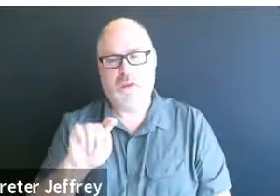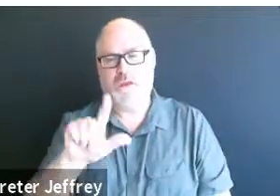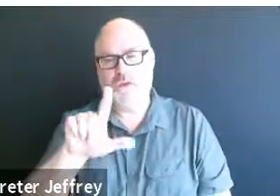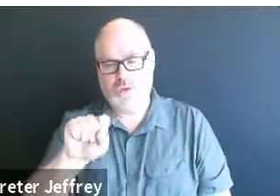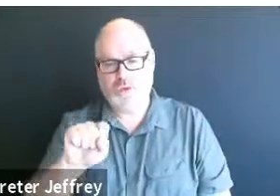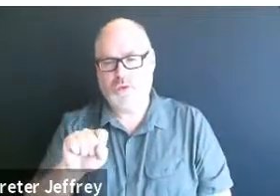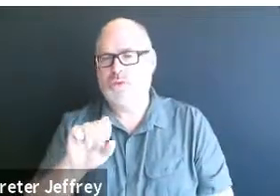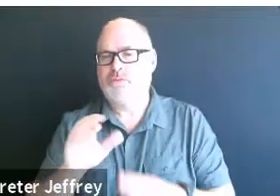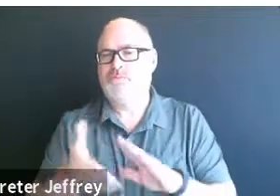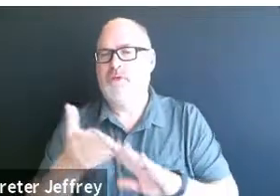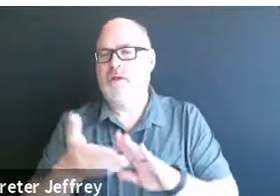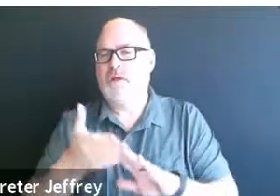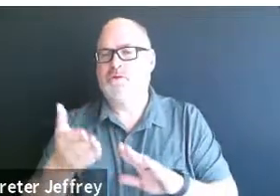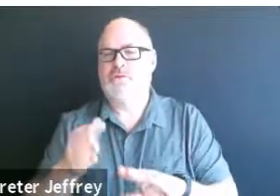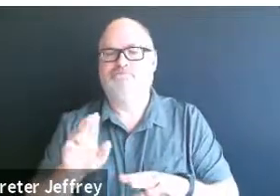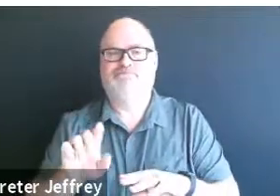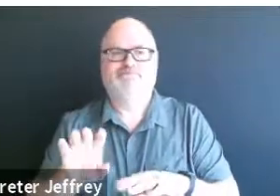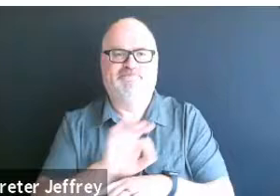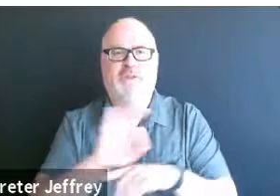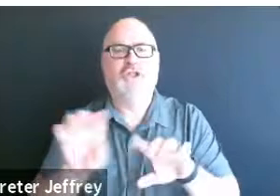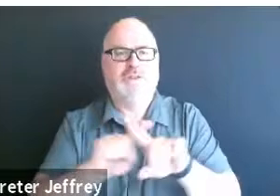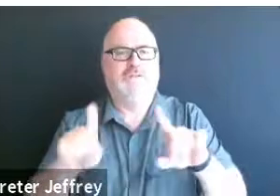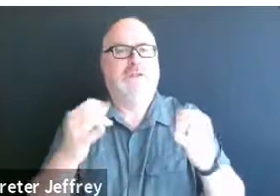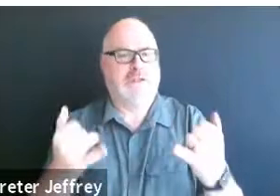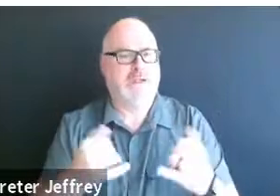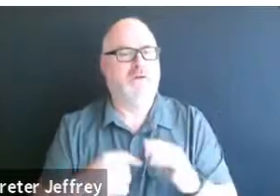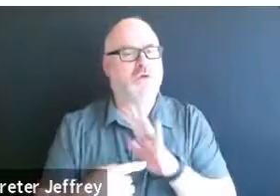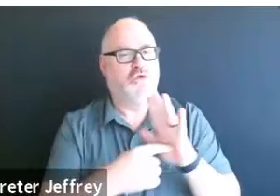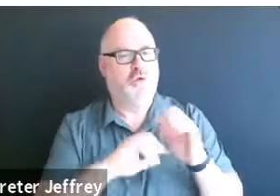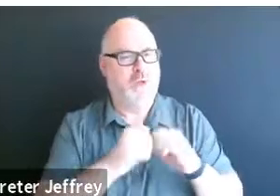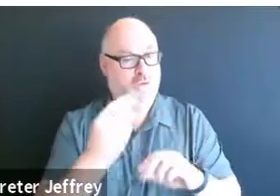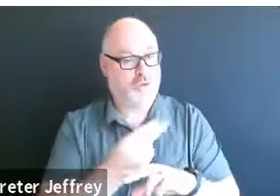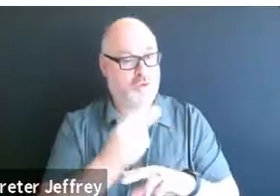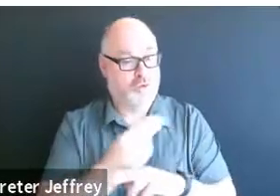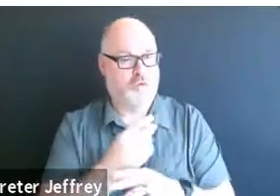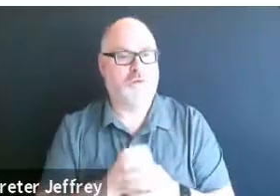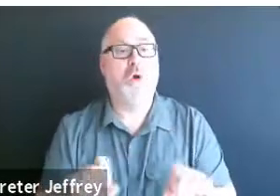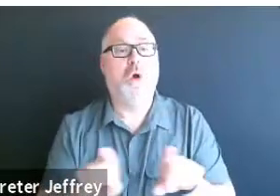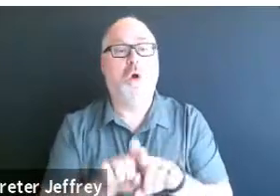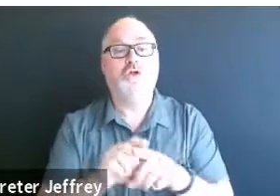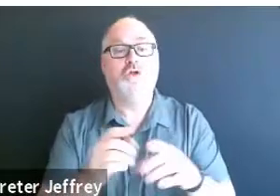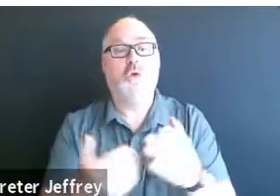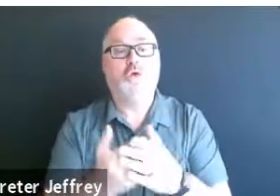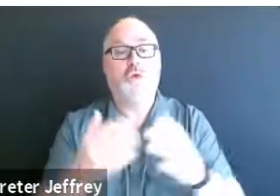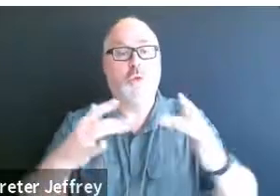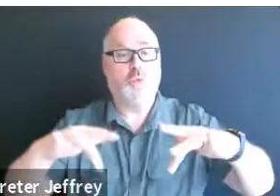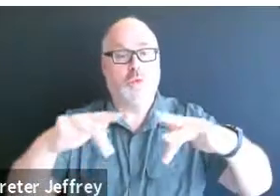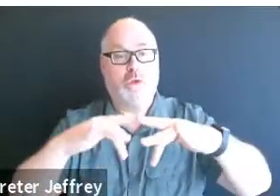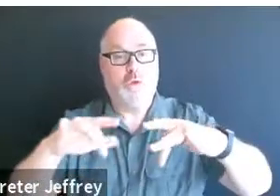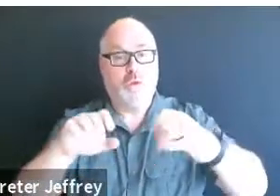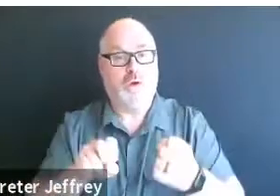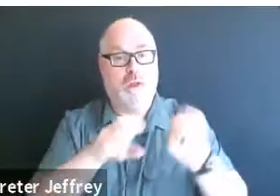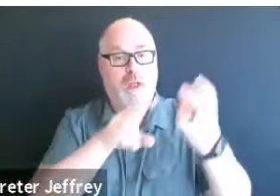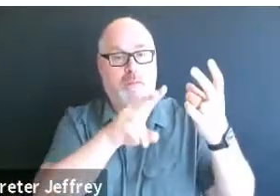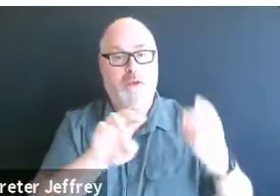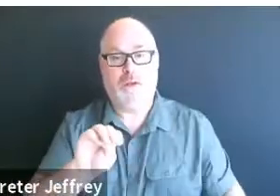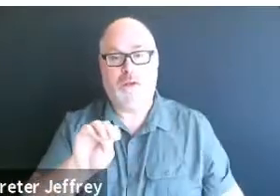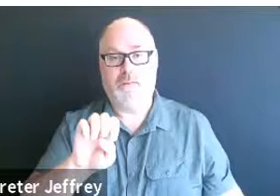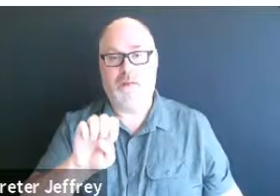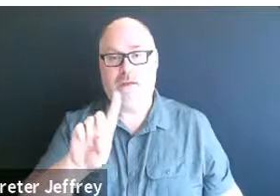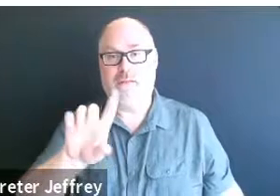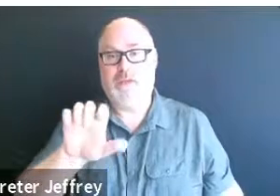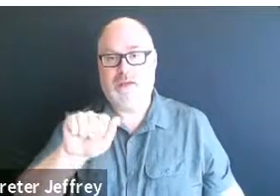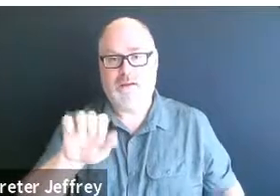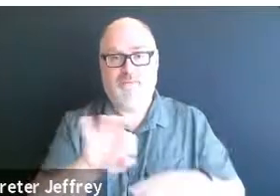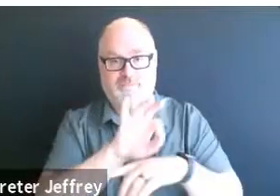differently, but I'm going to demonstrate how you can work with those tools. There's also a new record/upload media feature within